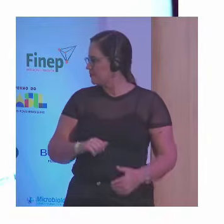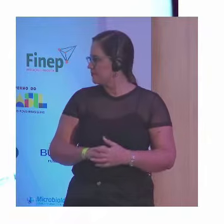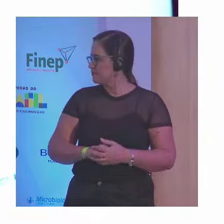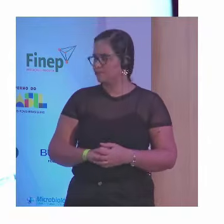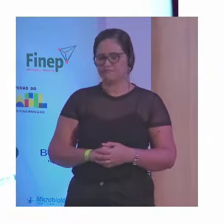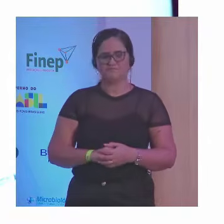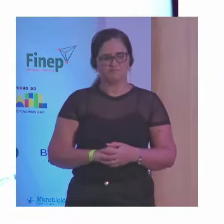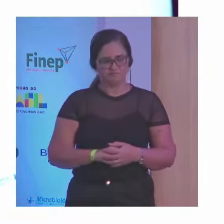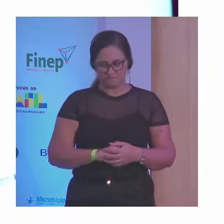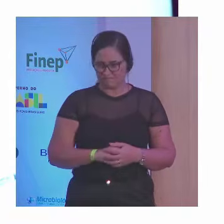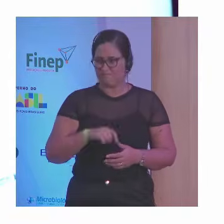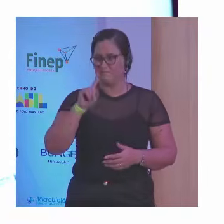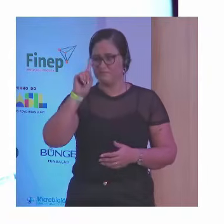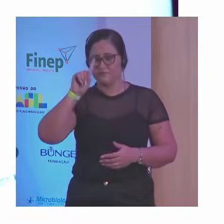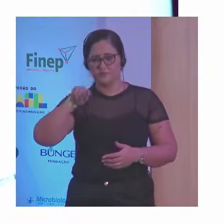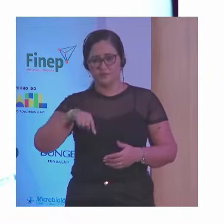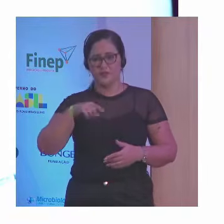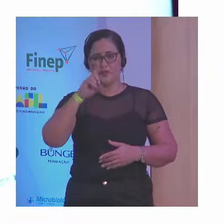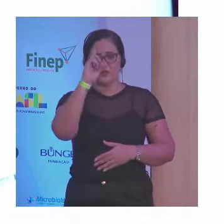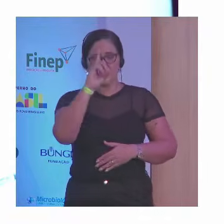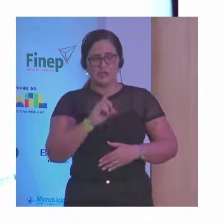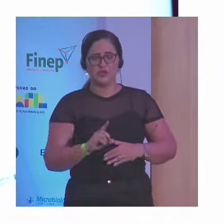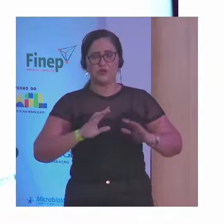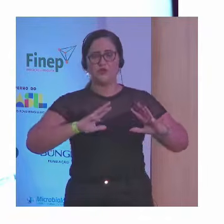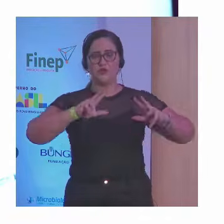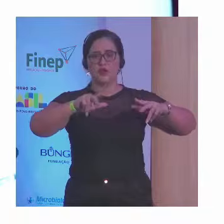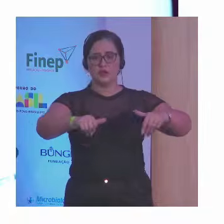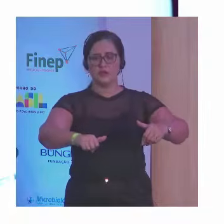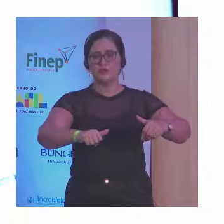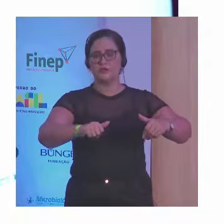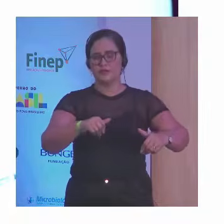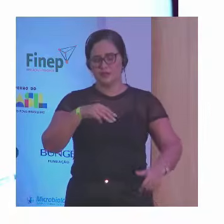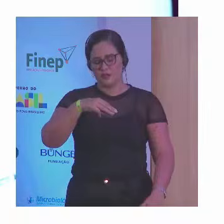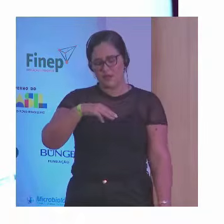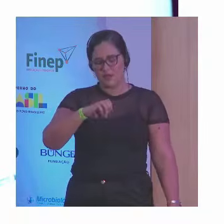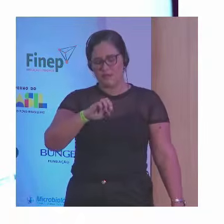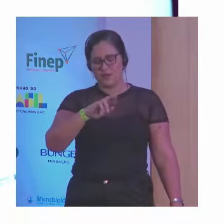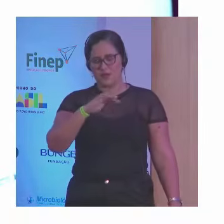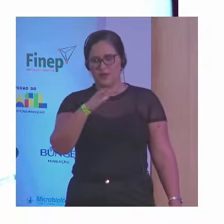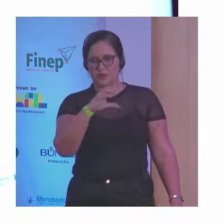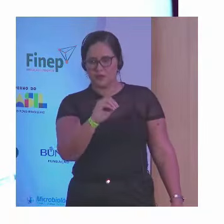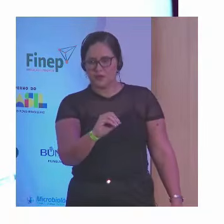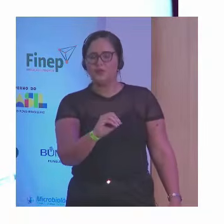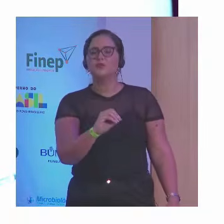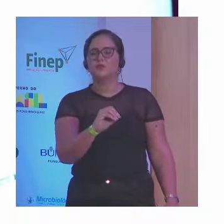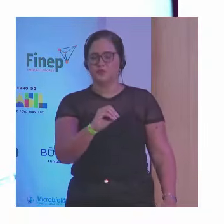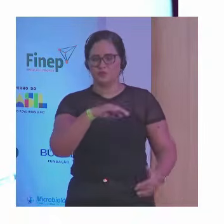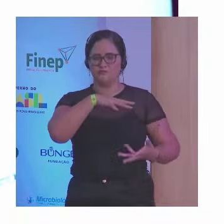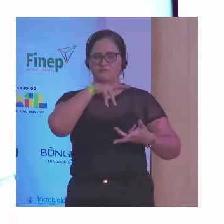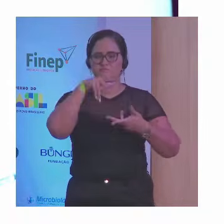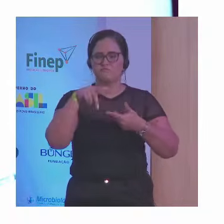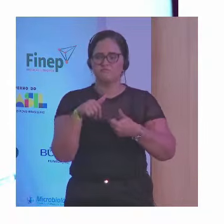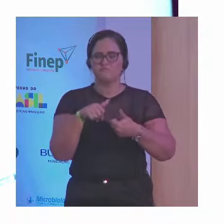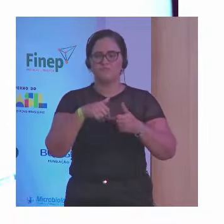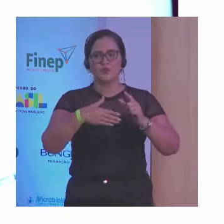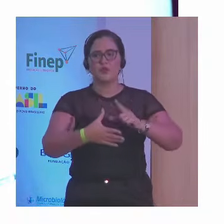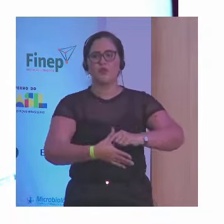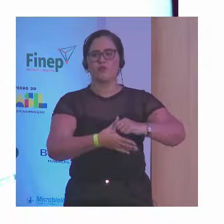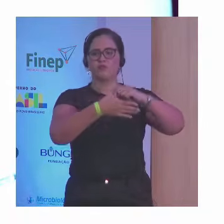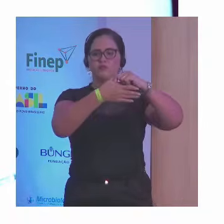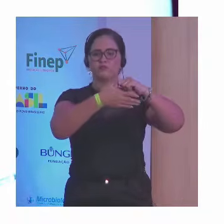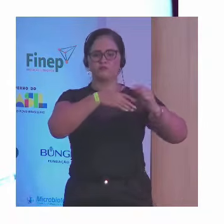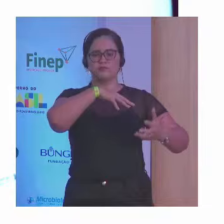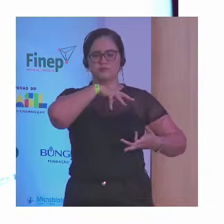He's Director General of Mercator Ocean International, a global leader in